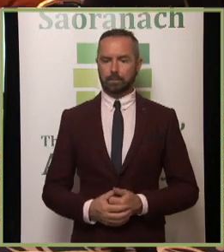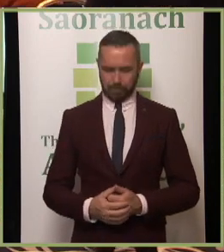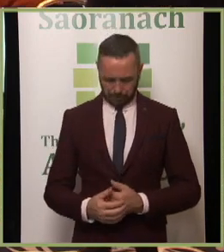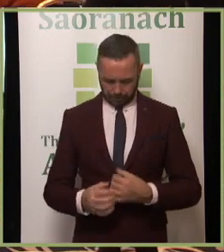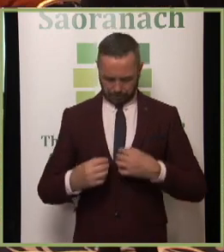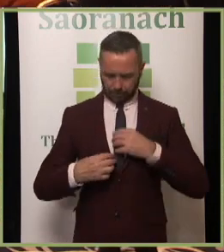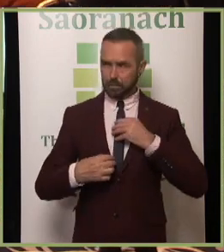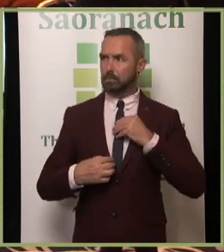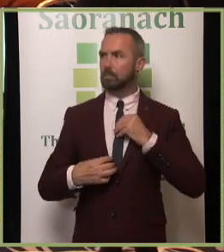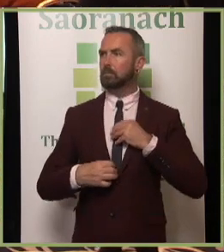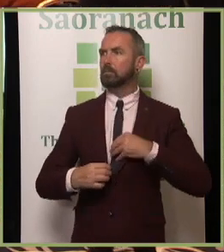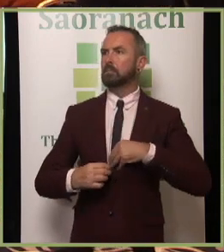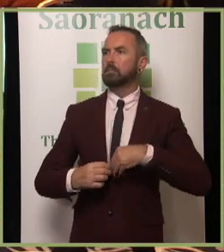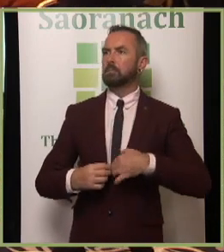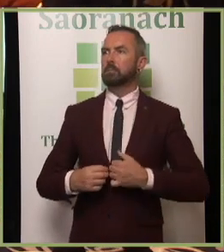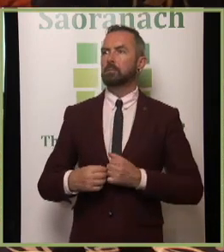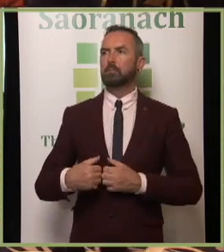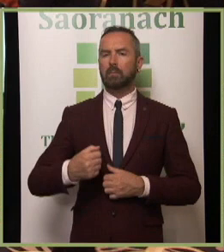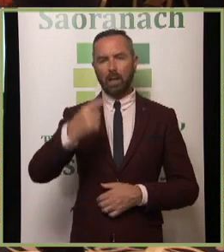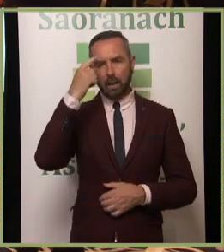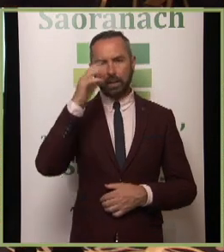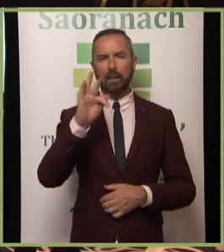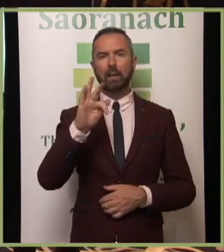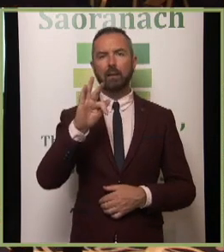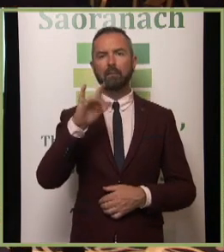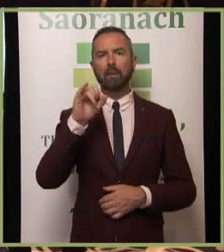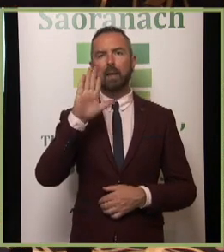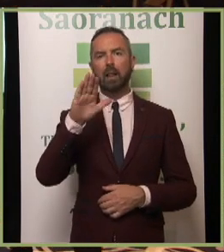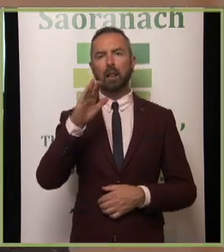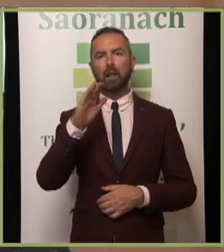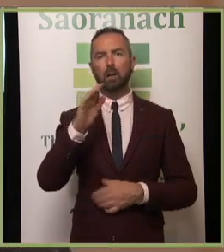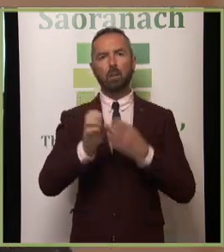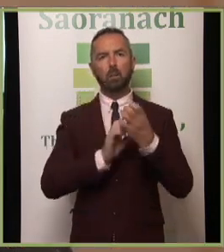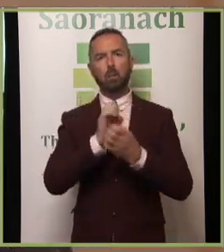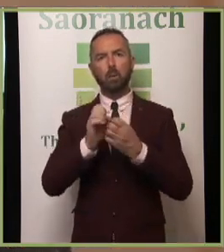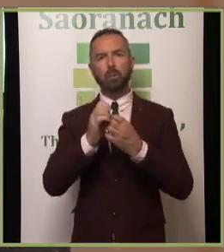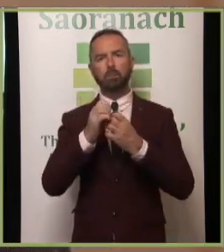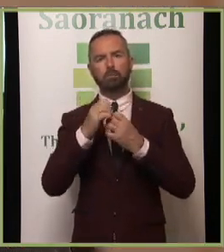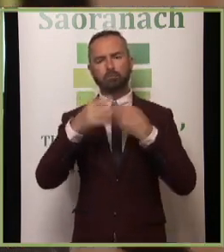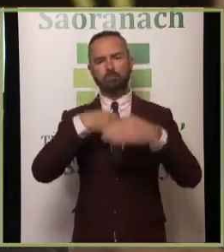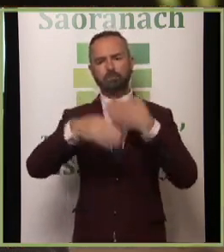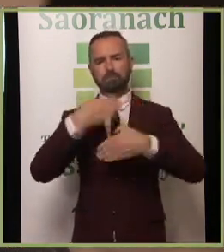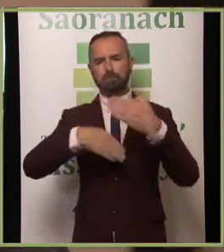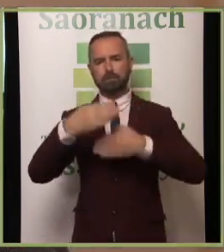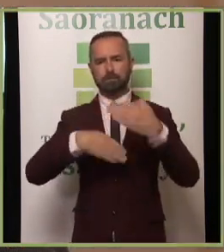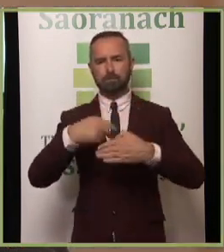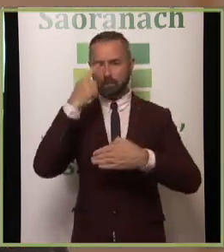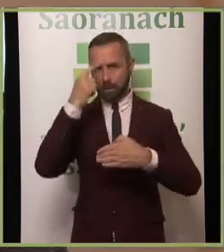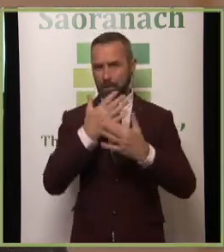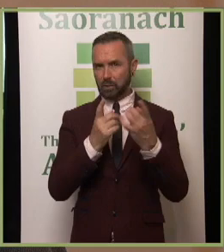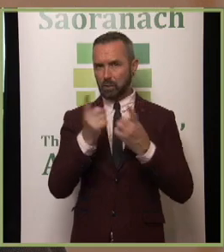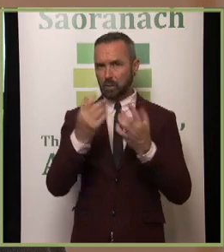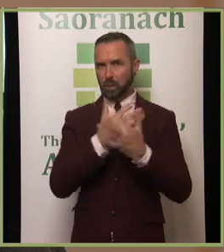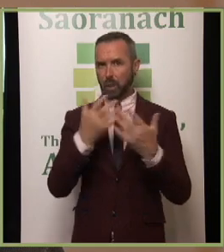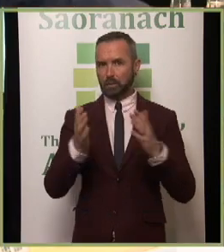I think flail mowers probably do a lot of damage, but I think by putting in that it's just on flail mowers.